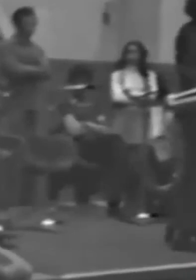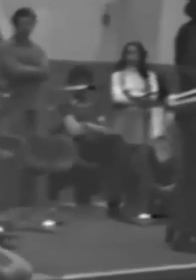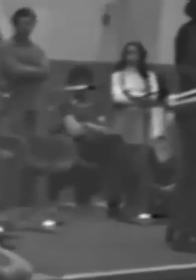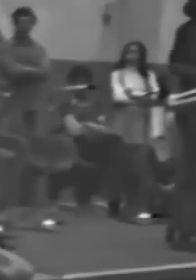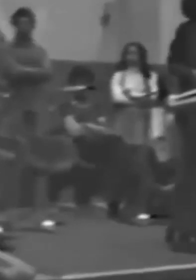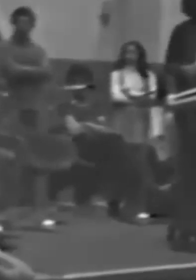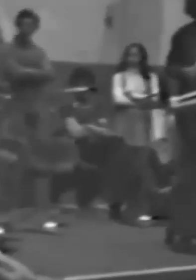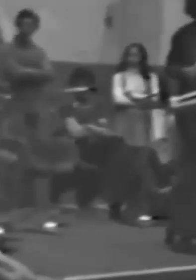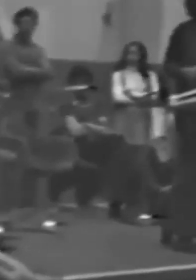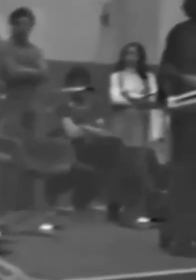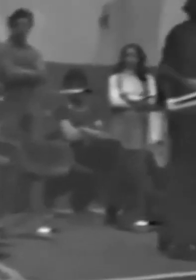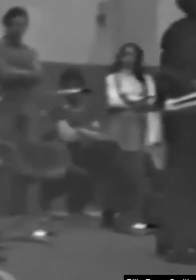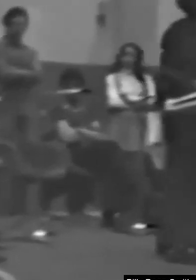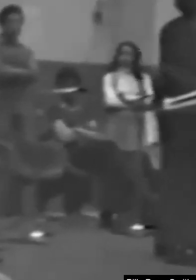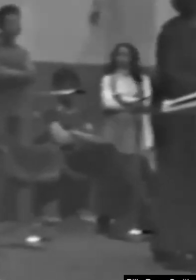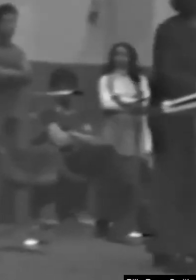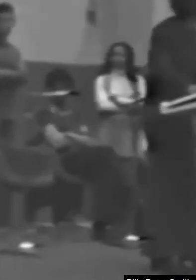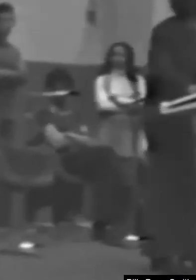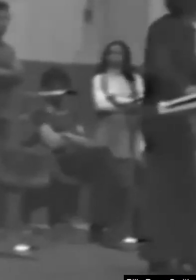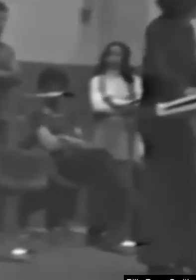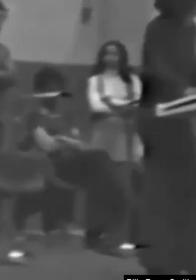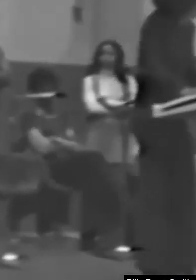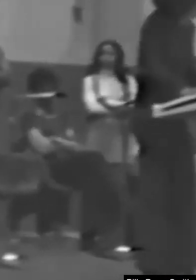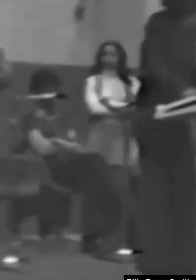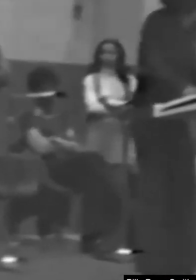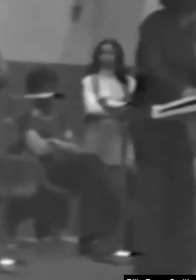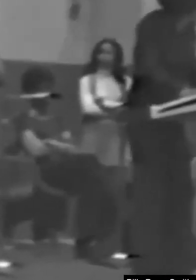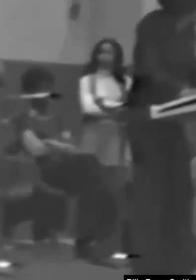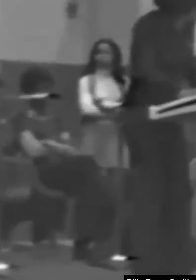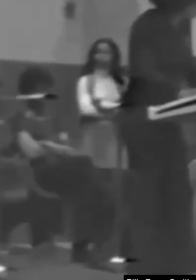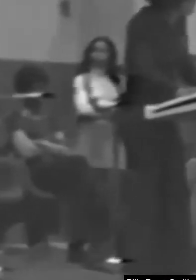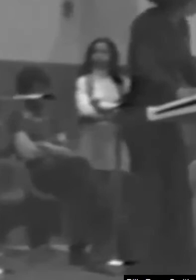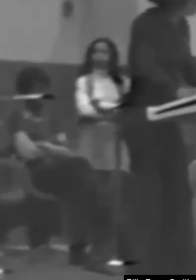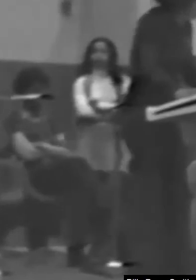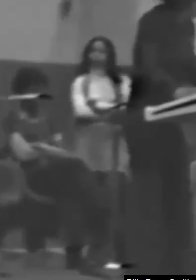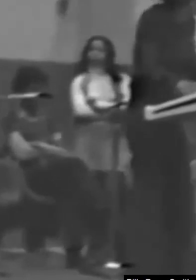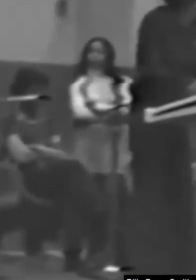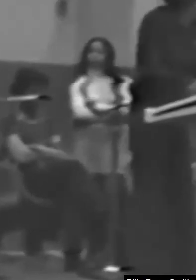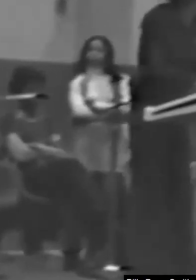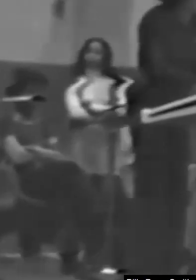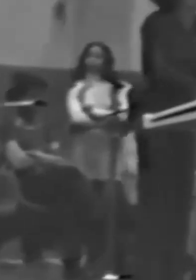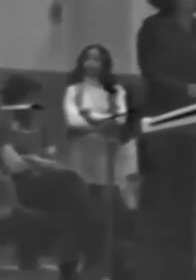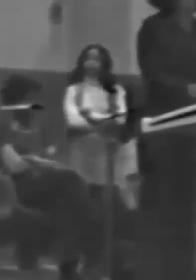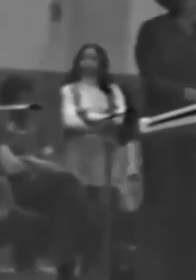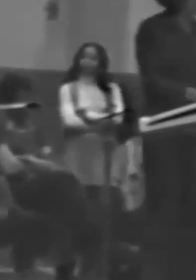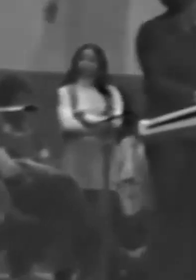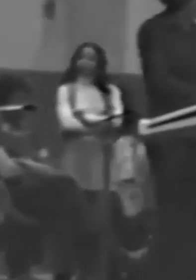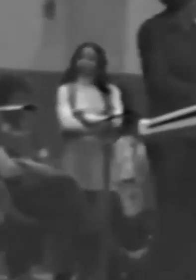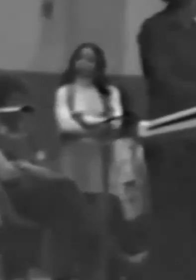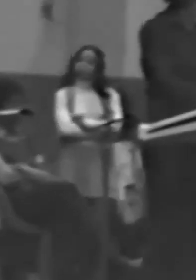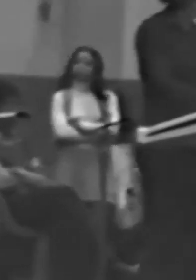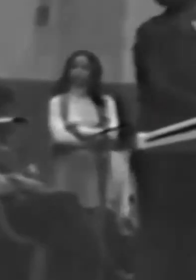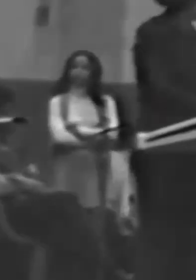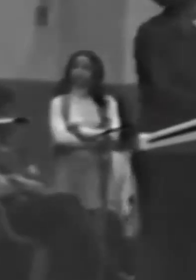Billy Dean Smith said that the blood of nearly 6 million Vietnamese had seeped into the soil of rice fields which will never